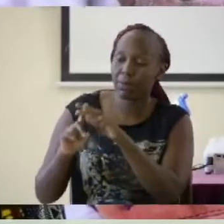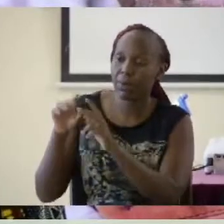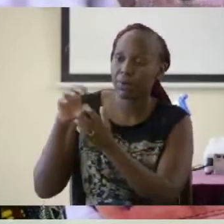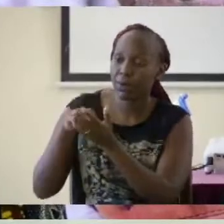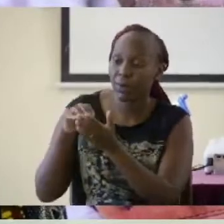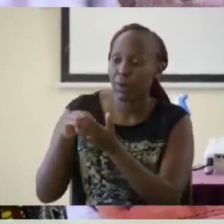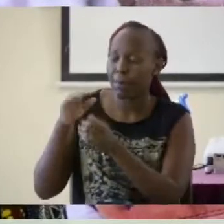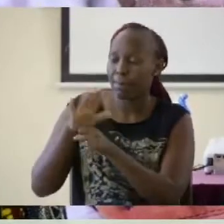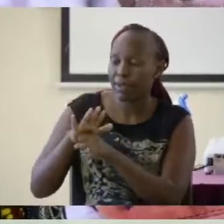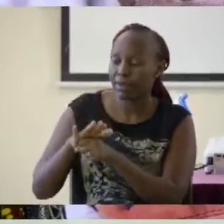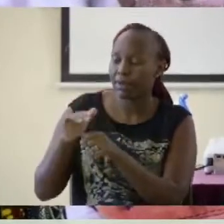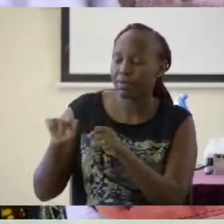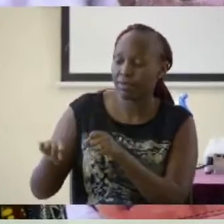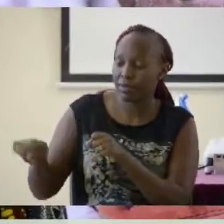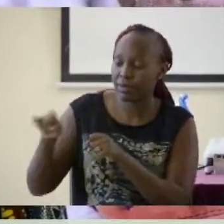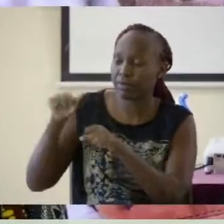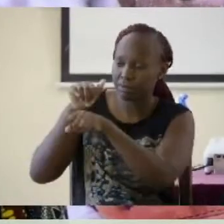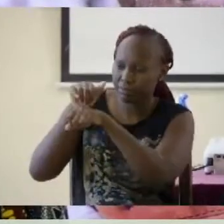sent away